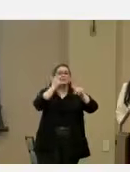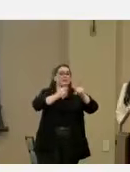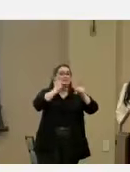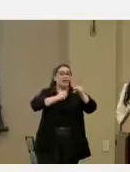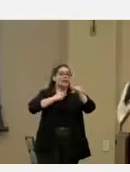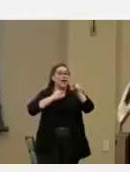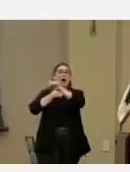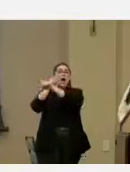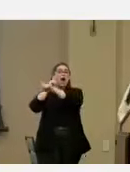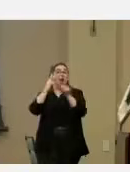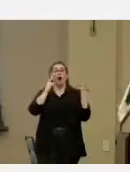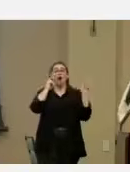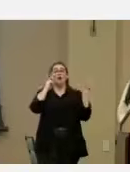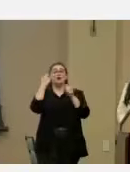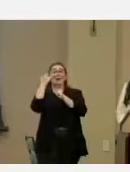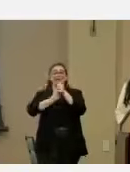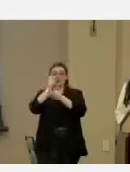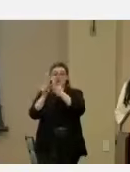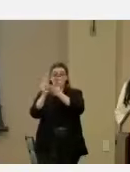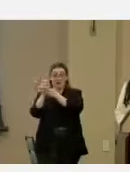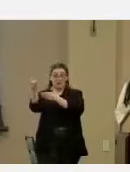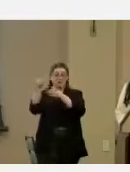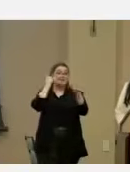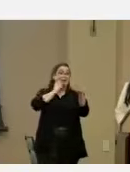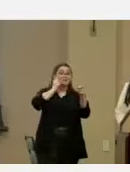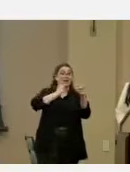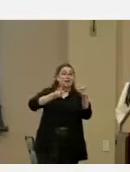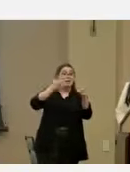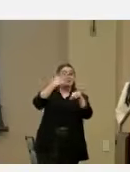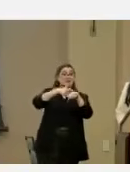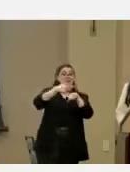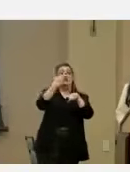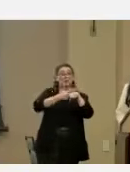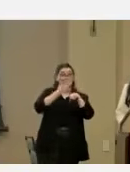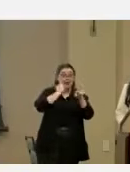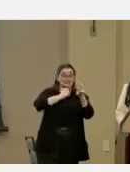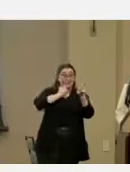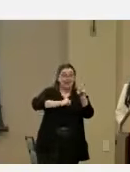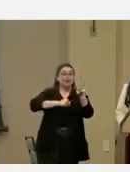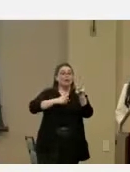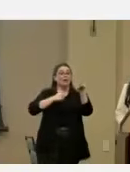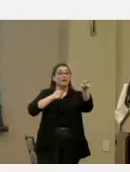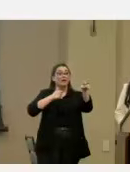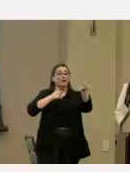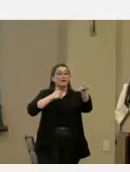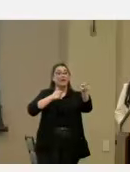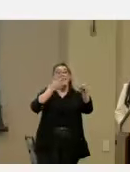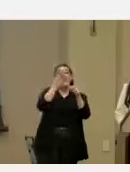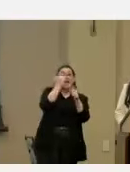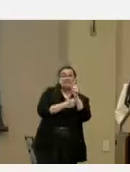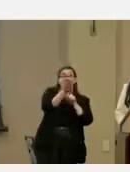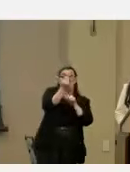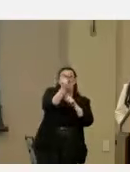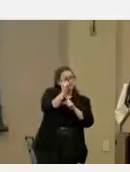I heard every 2 hours. I heard every day, at least 3 times a day.